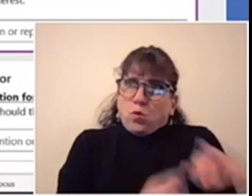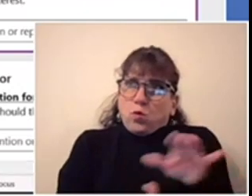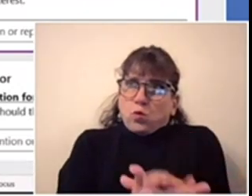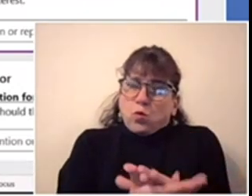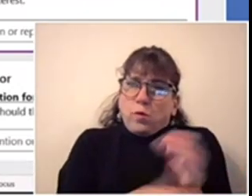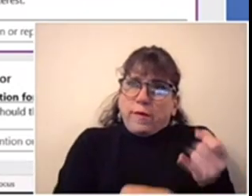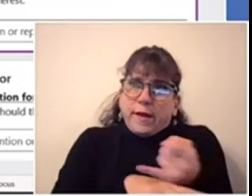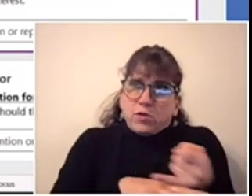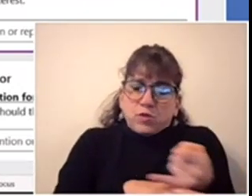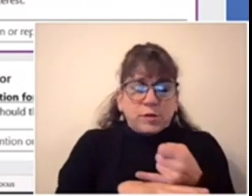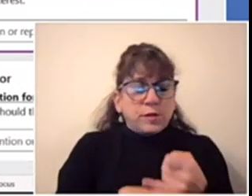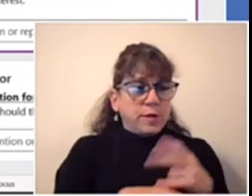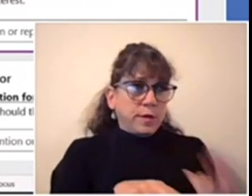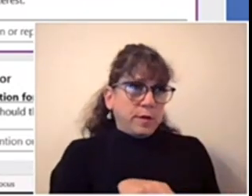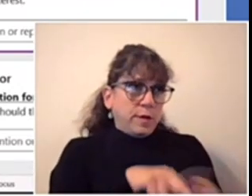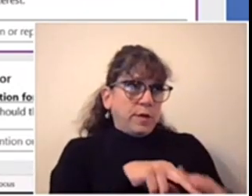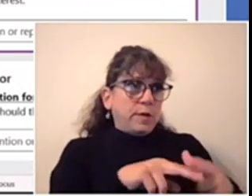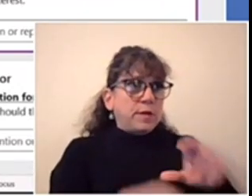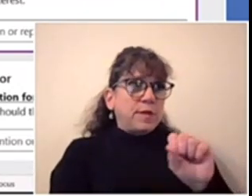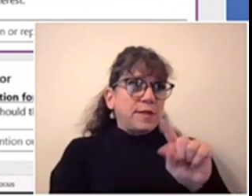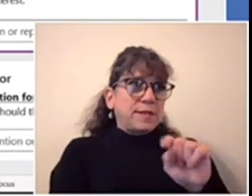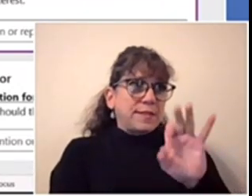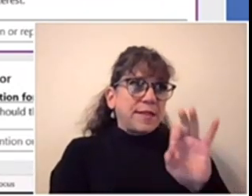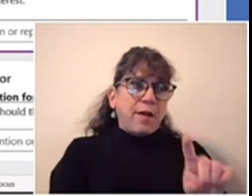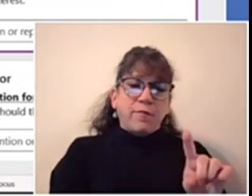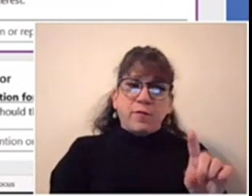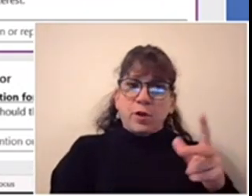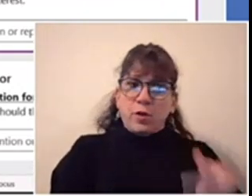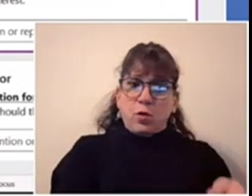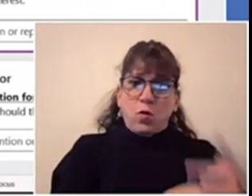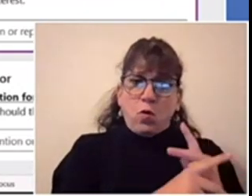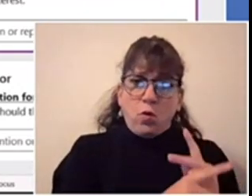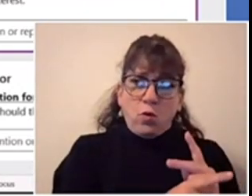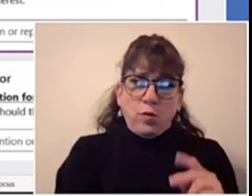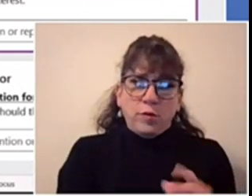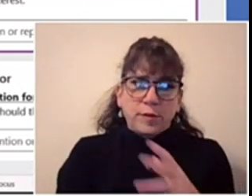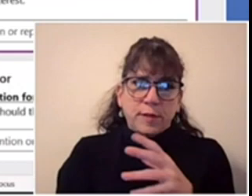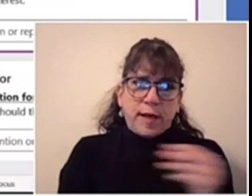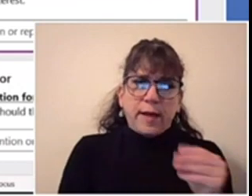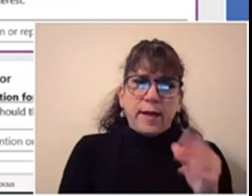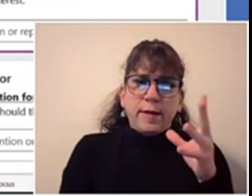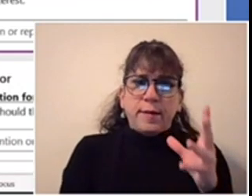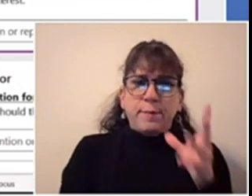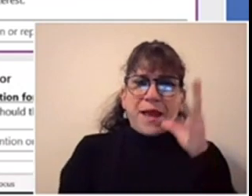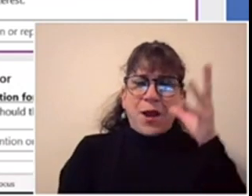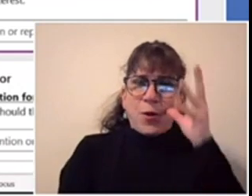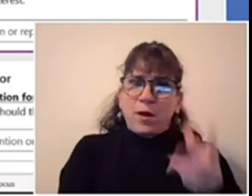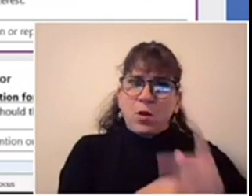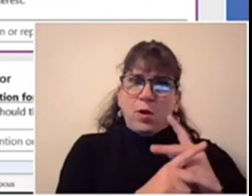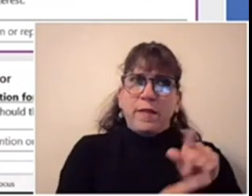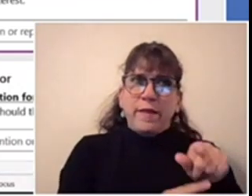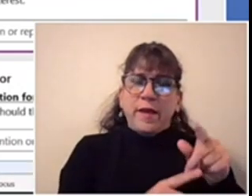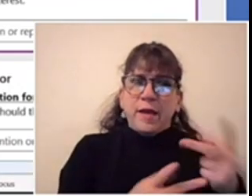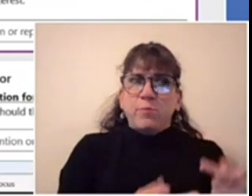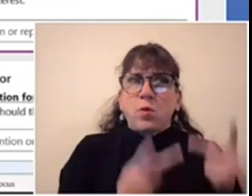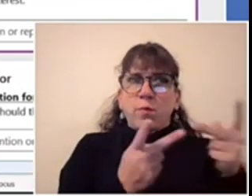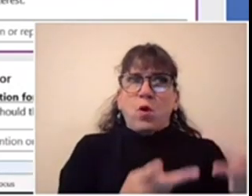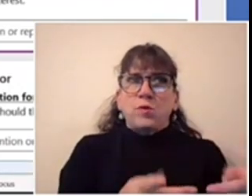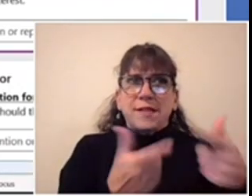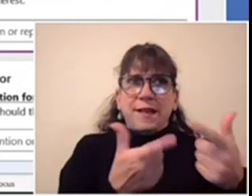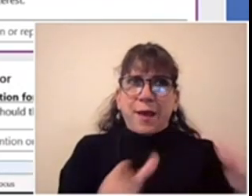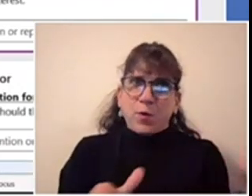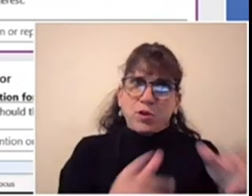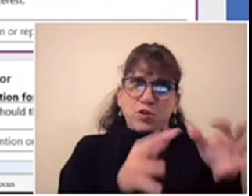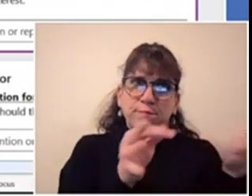on unsubsidized Stafford loans and parent loans. This proposed language is an attempt to capture a time